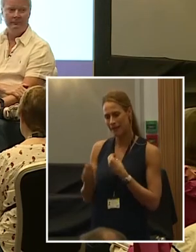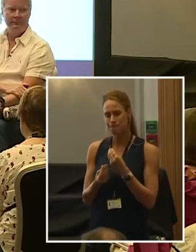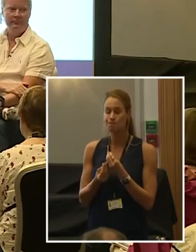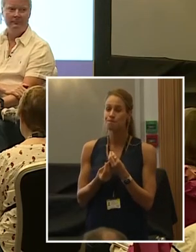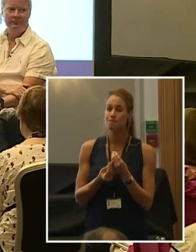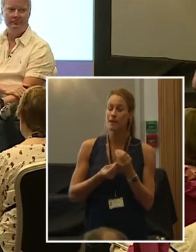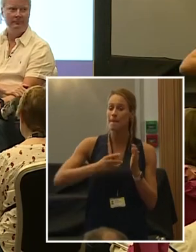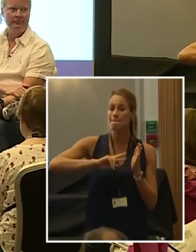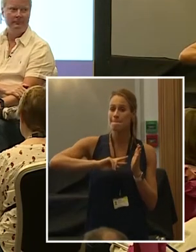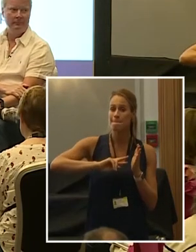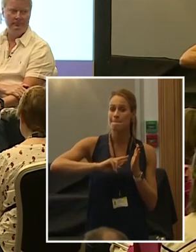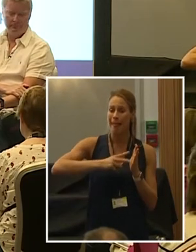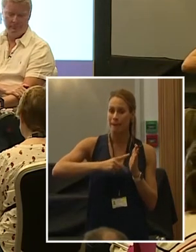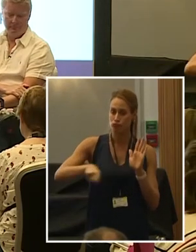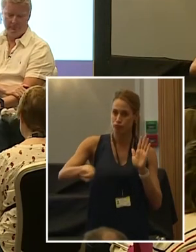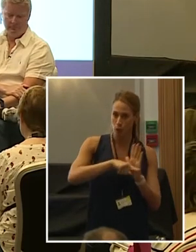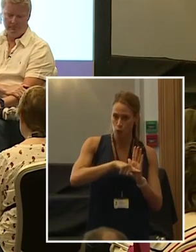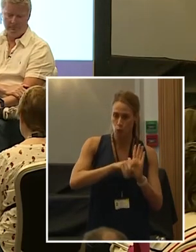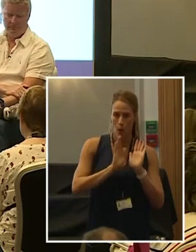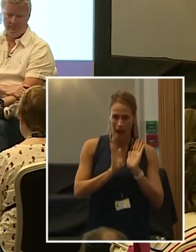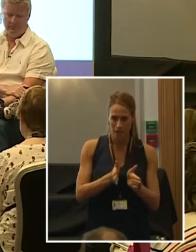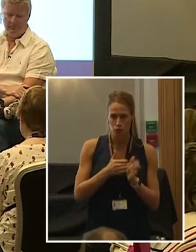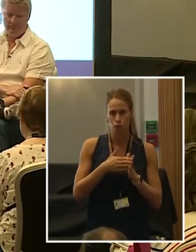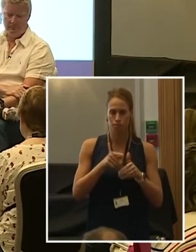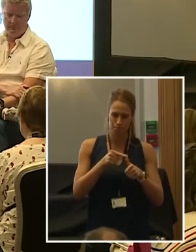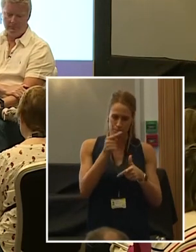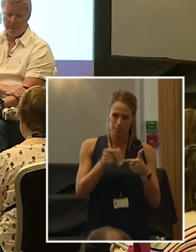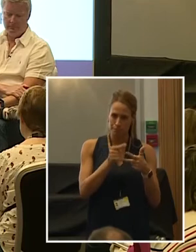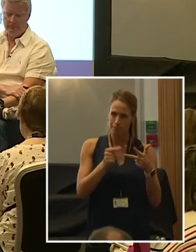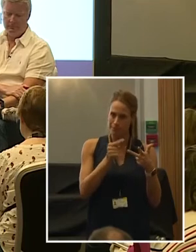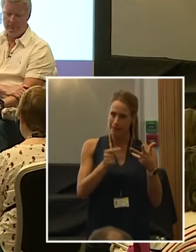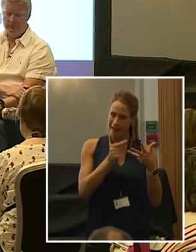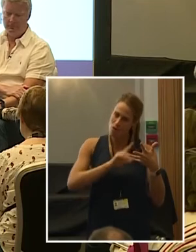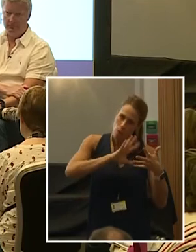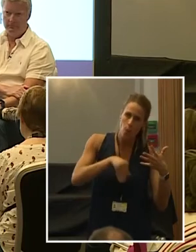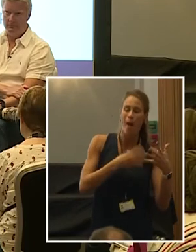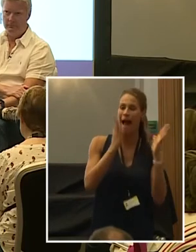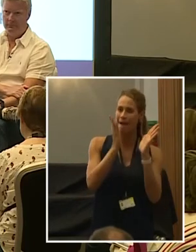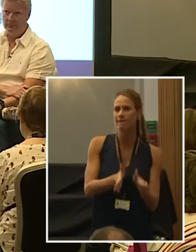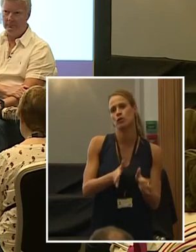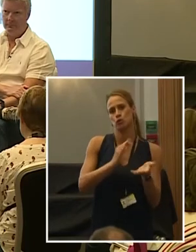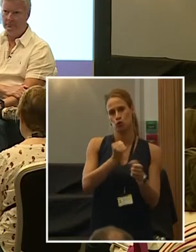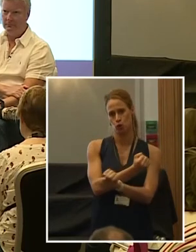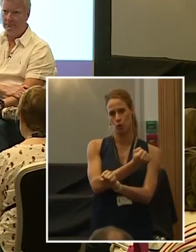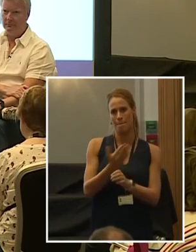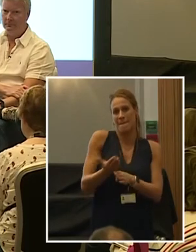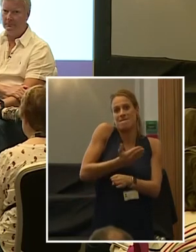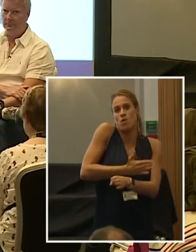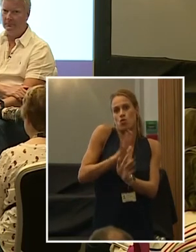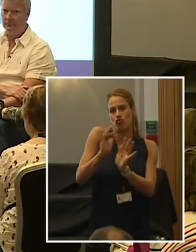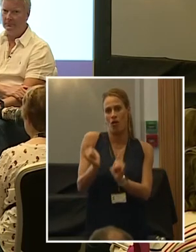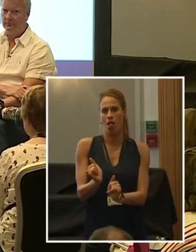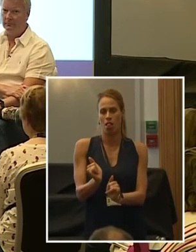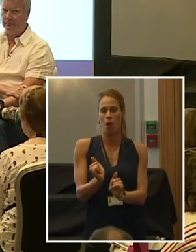states all the little things that we need to do on each visit. So we have pretty clear instructions and how to follow